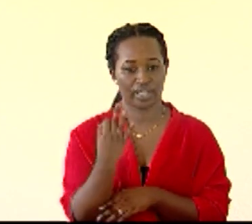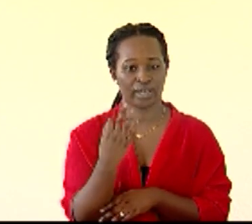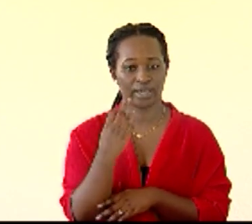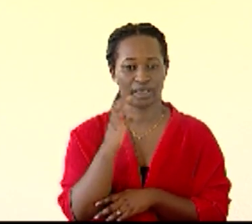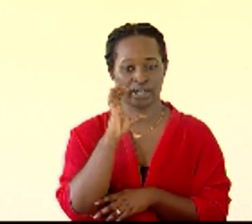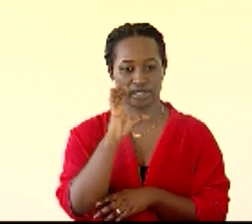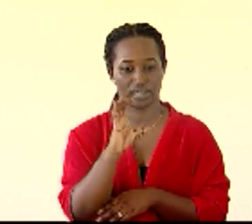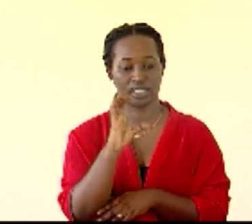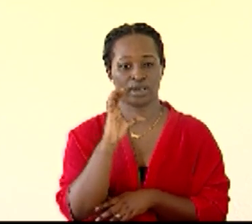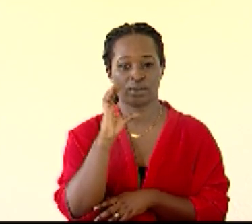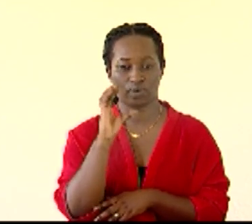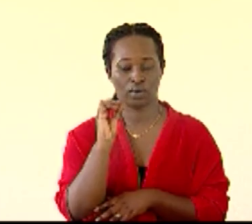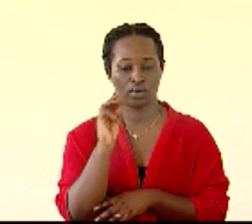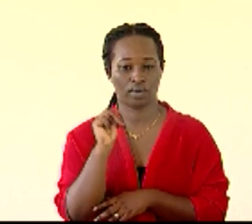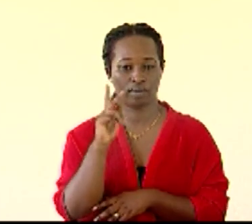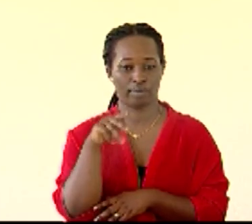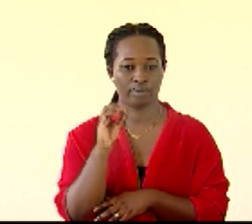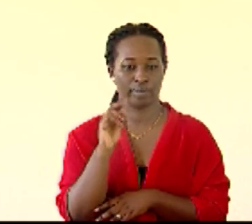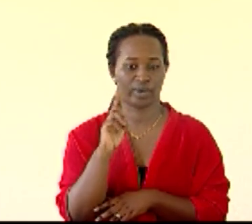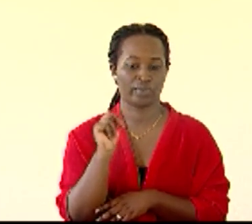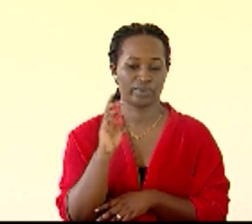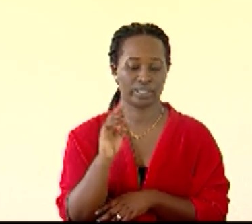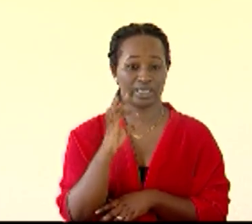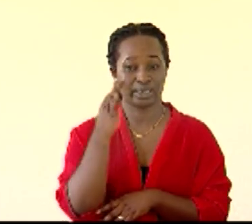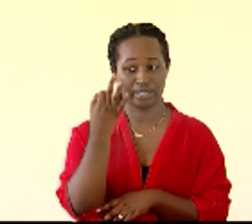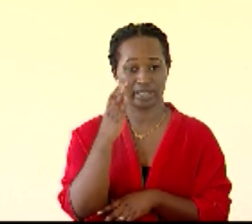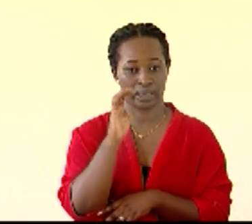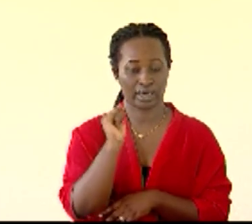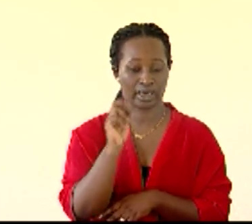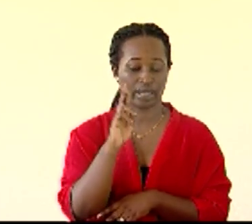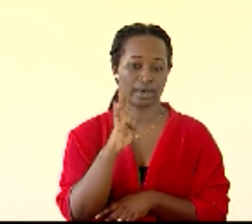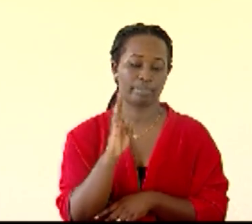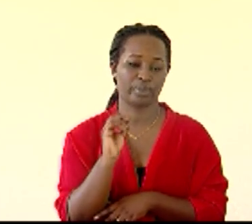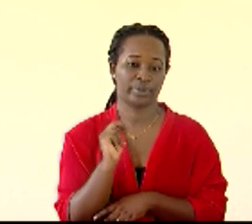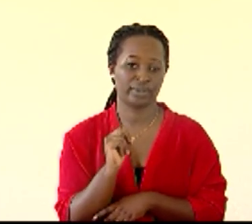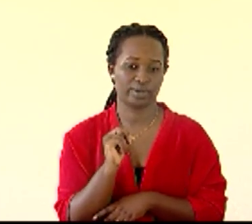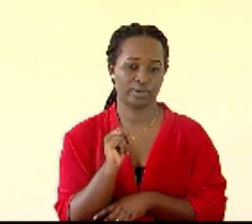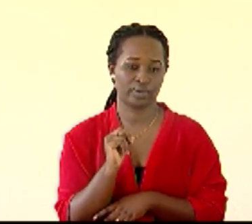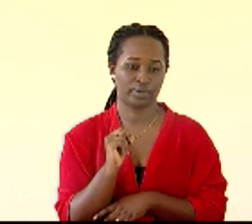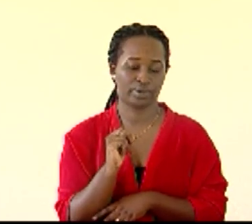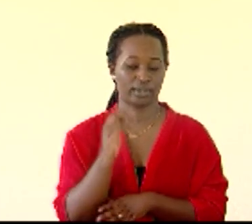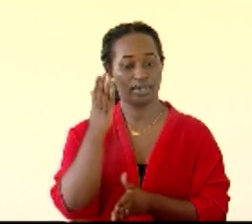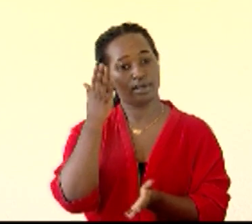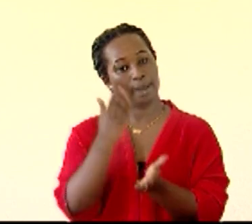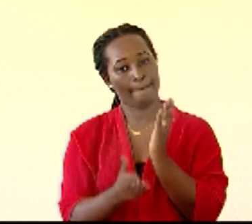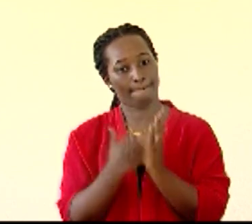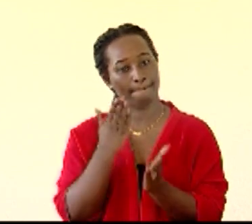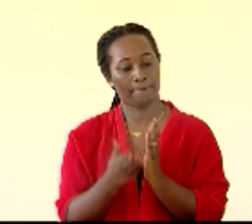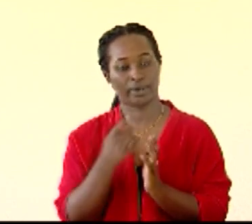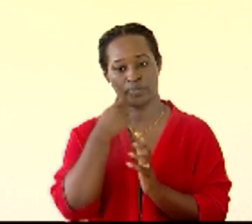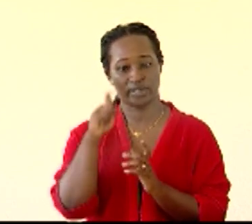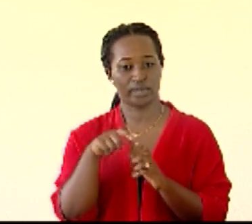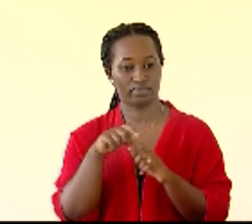3C compounds. So this is a 3-carbon. This is a 3-carbon. Maybe I need to write